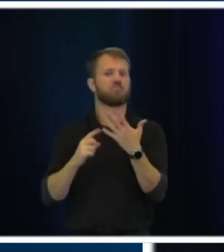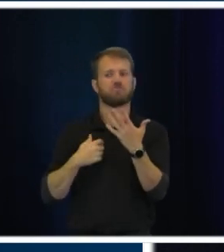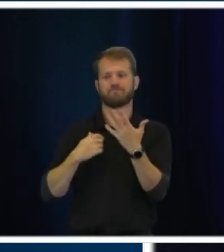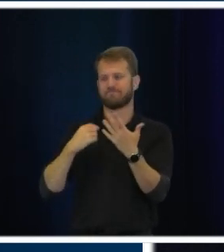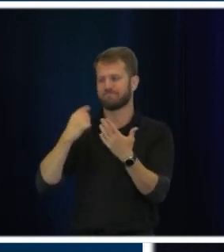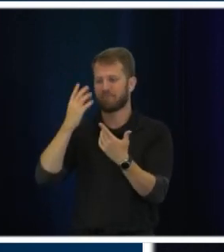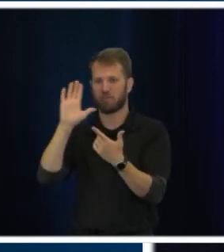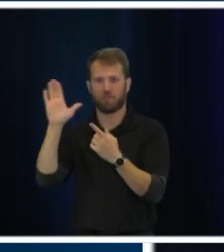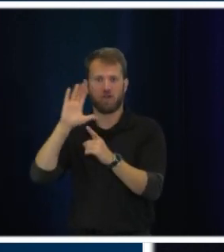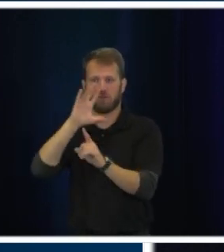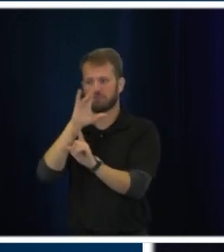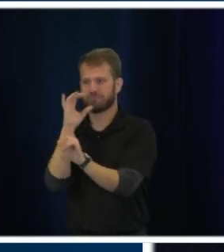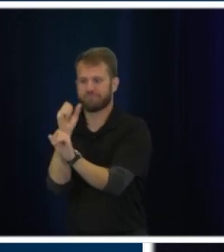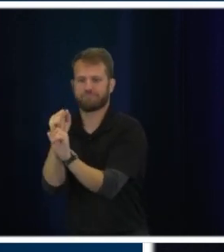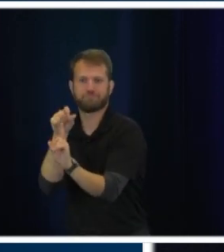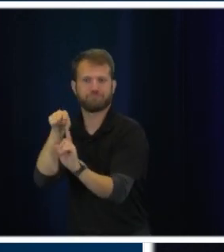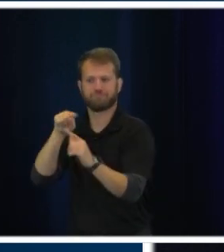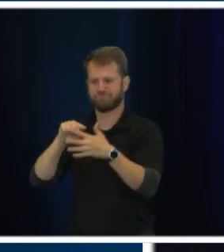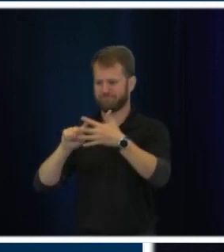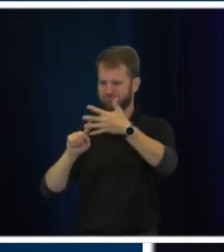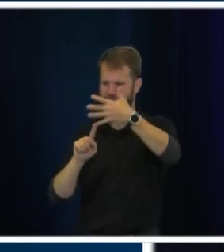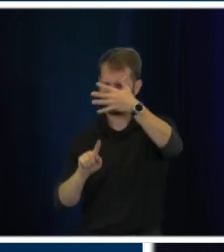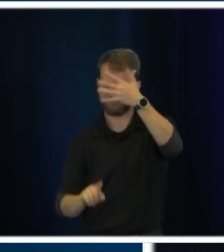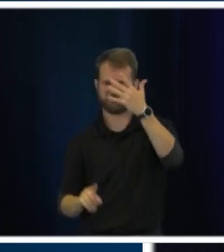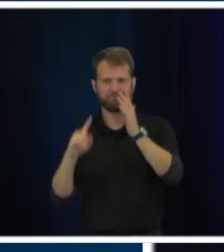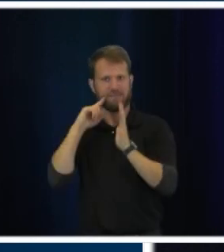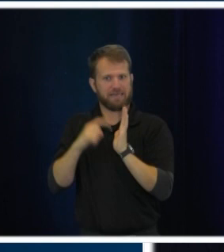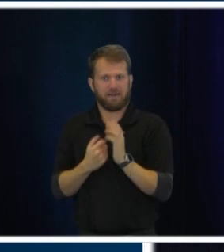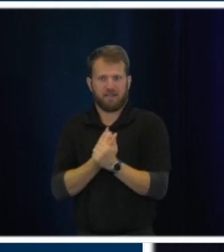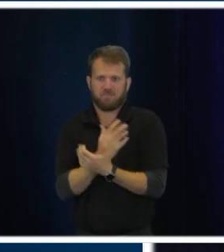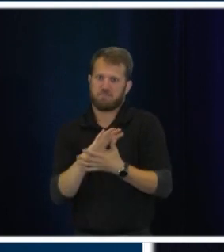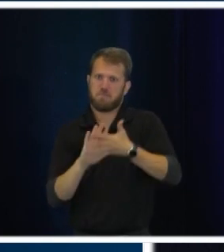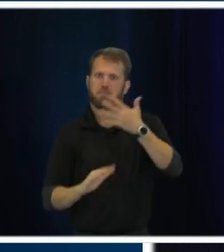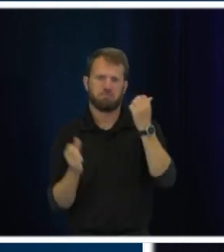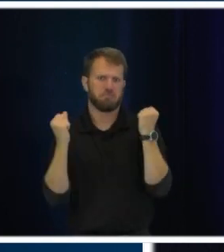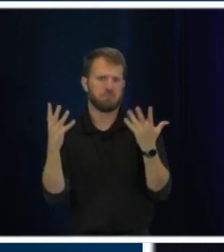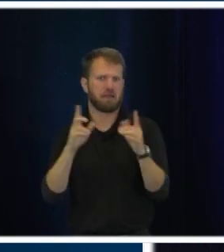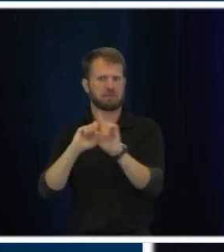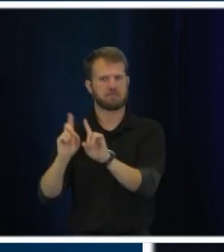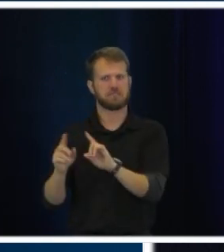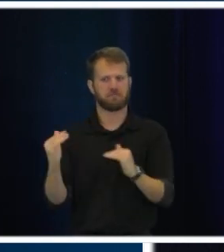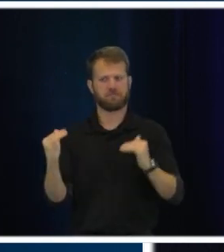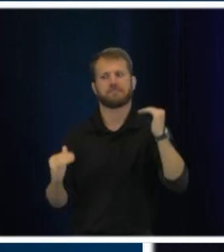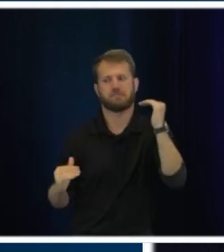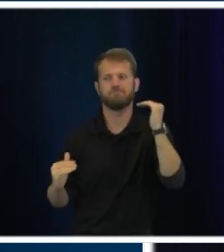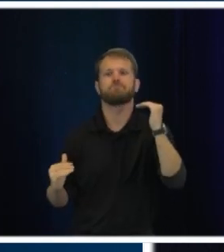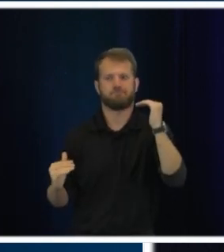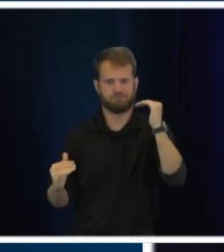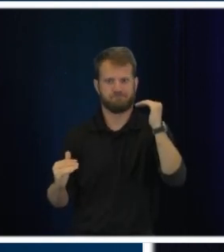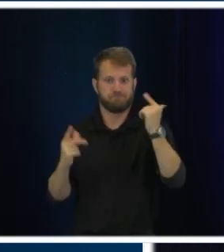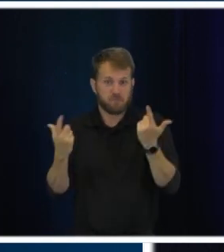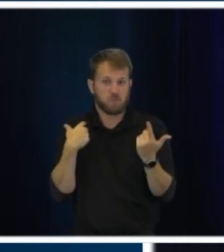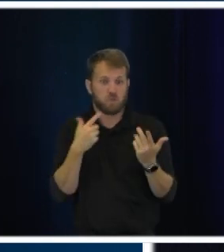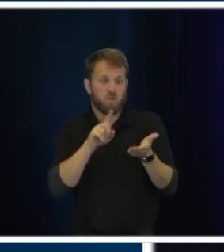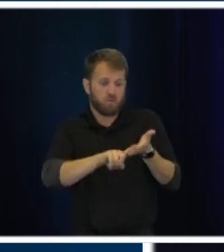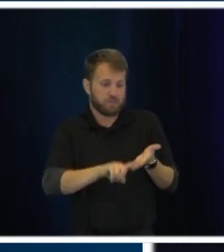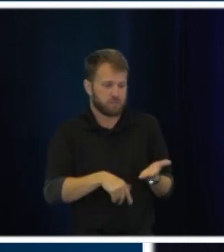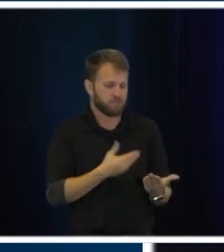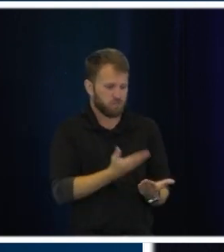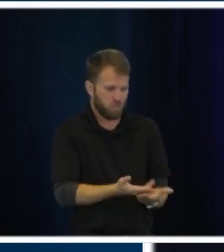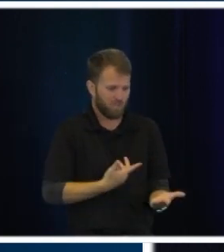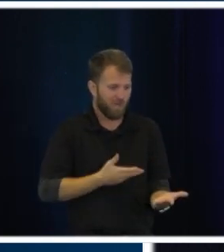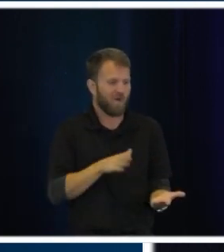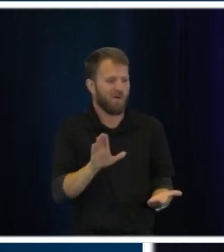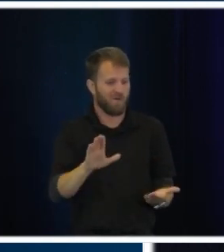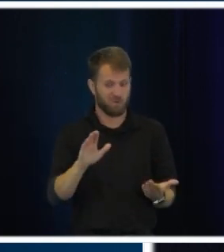orientation, gender identity, and other factors. Research has shown that the neighborhood you live in, your access to